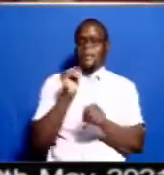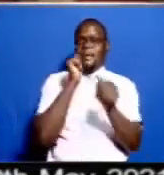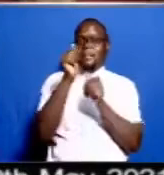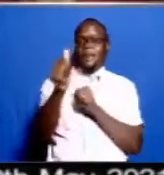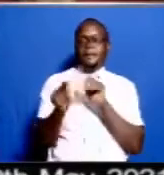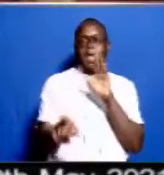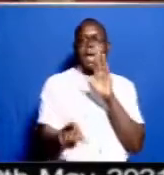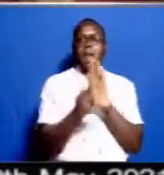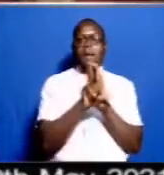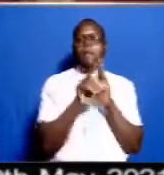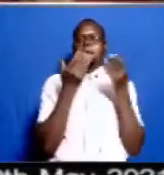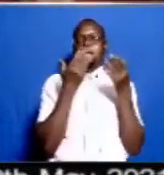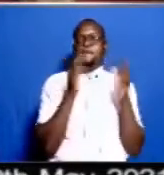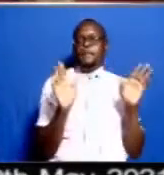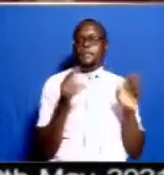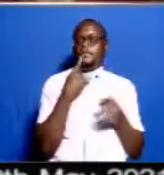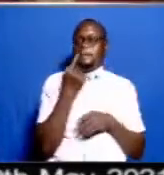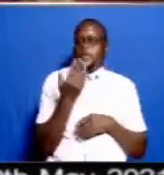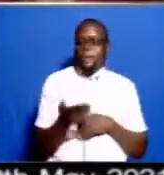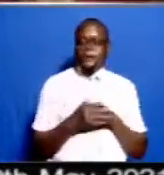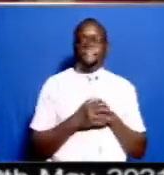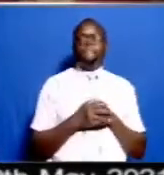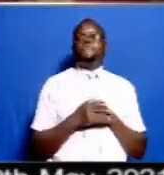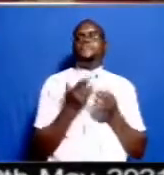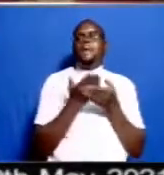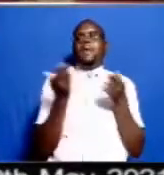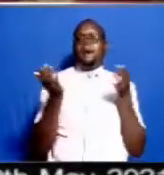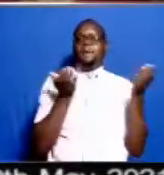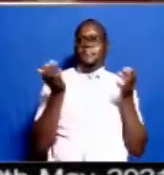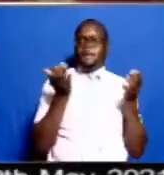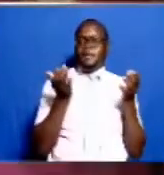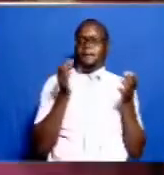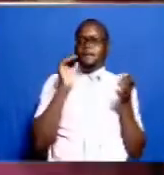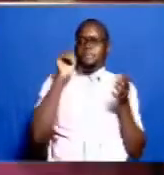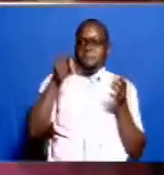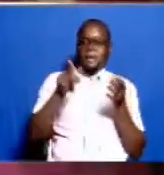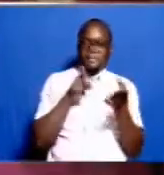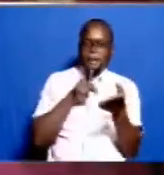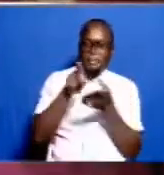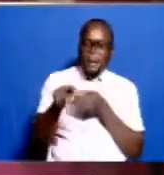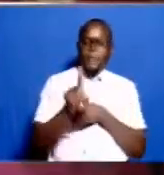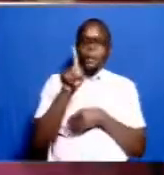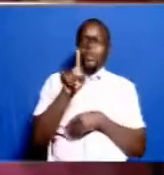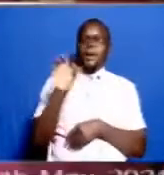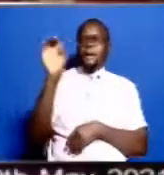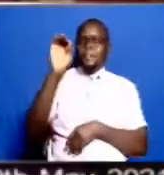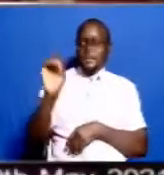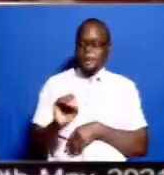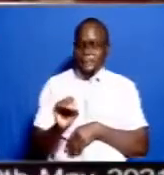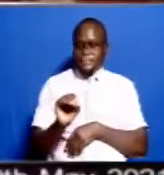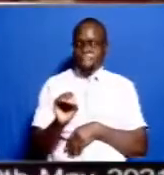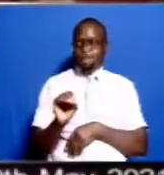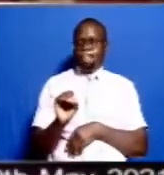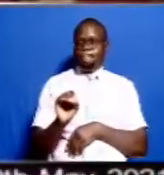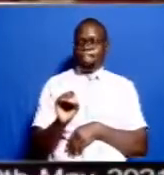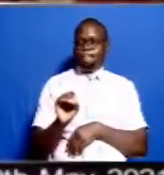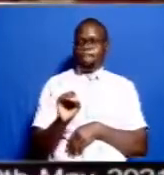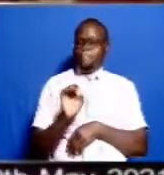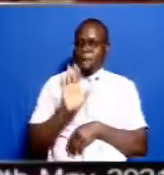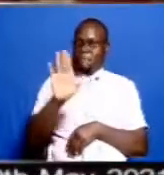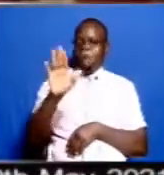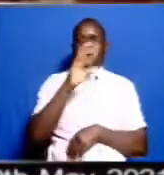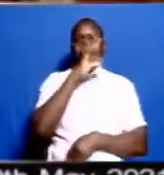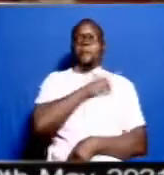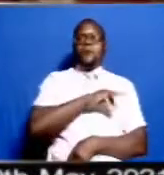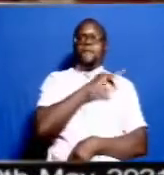law that said every business will have to pay 1% of its gross